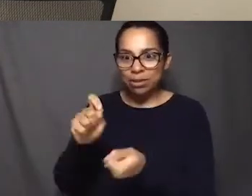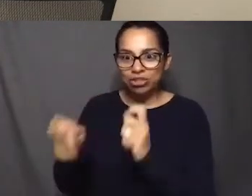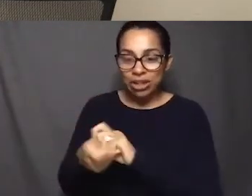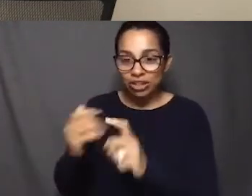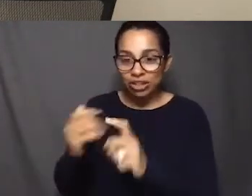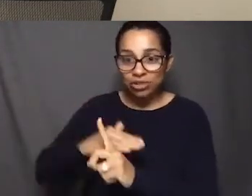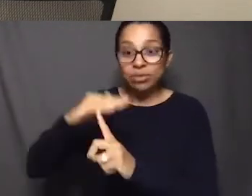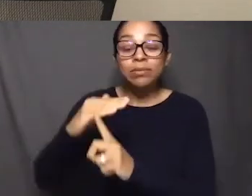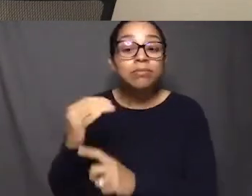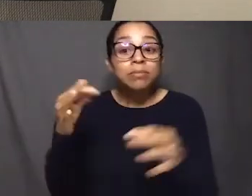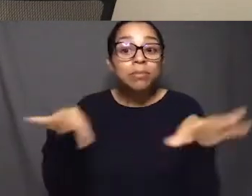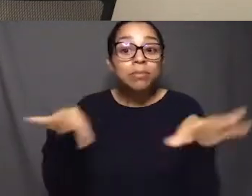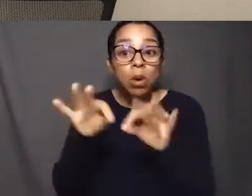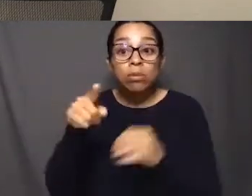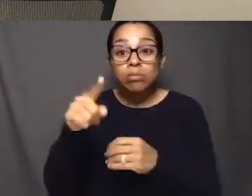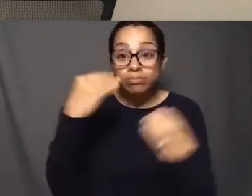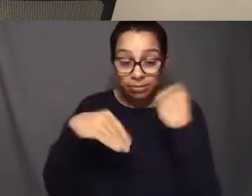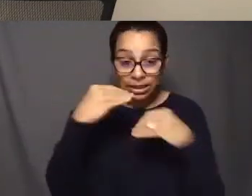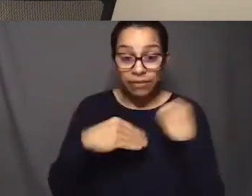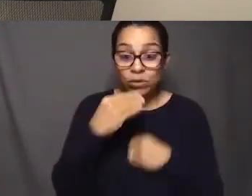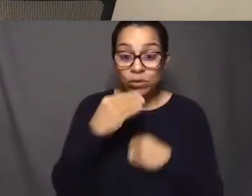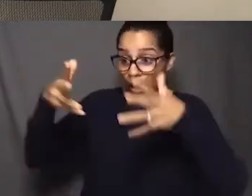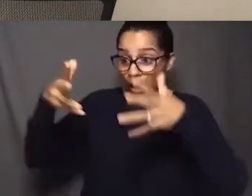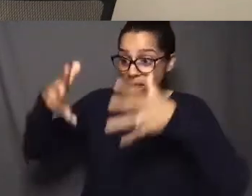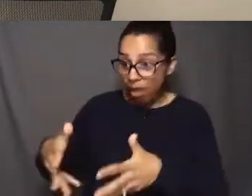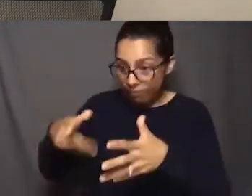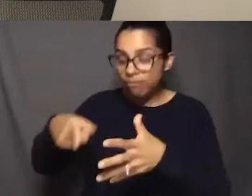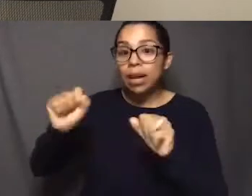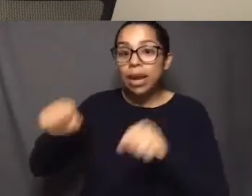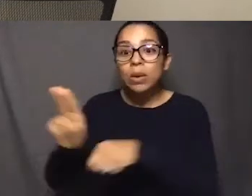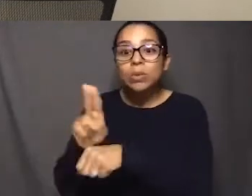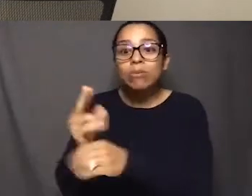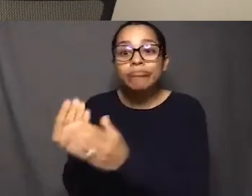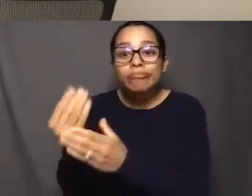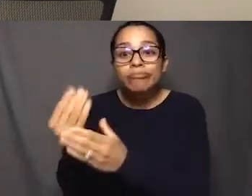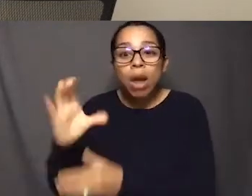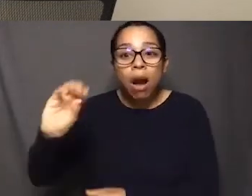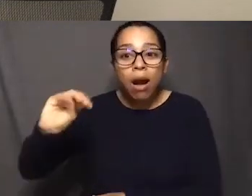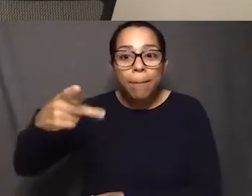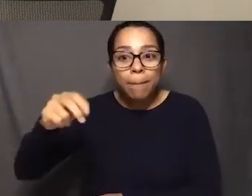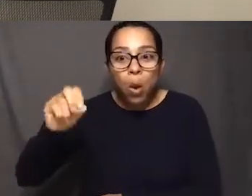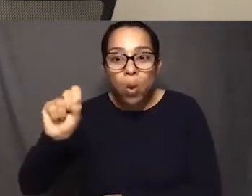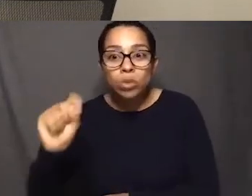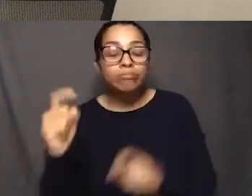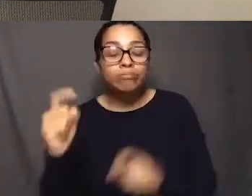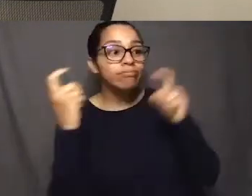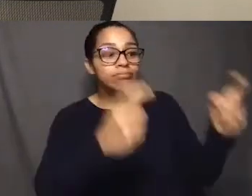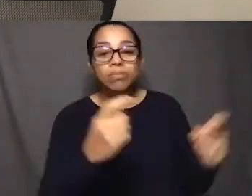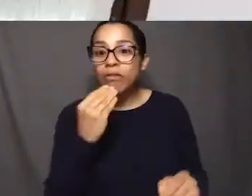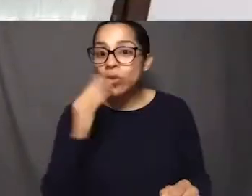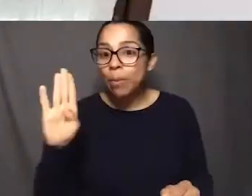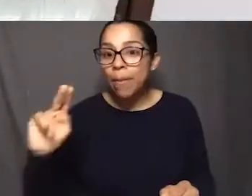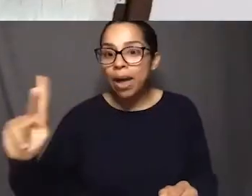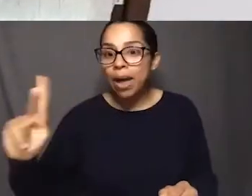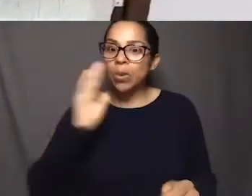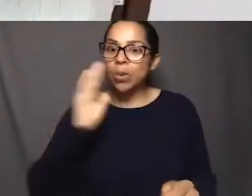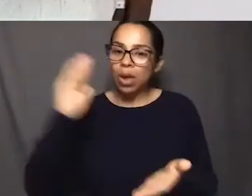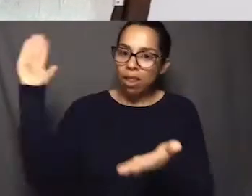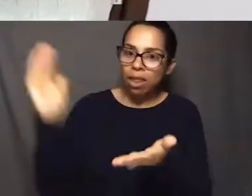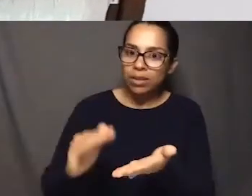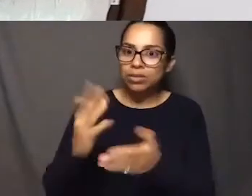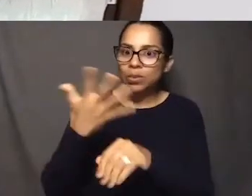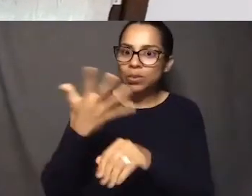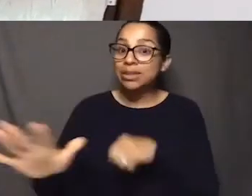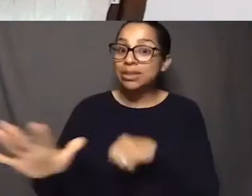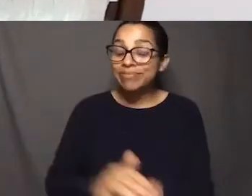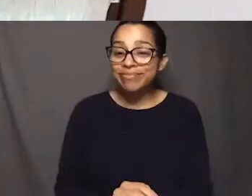the leftovers and donating the appropriate excess food we have to food banks will reduce the food waste in landfills. The